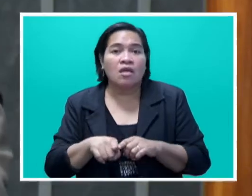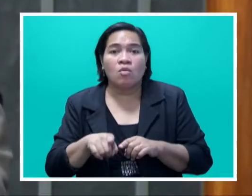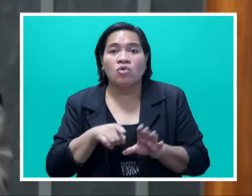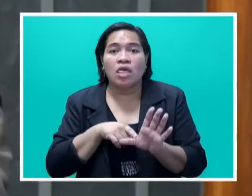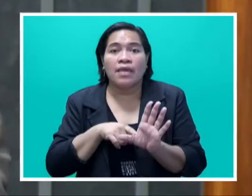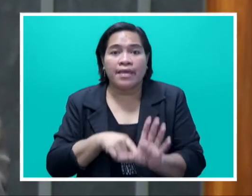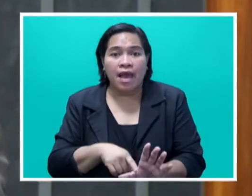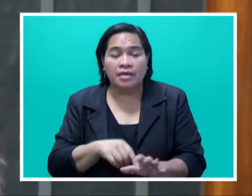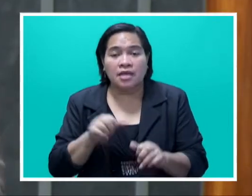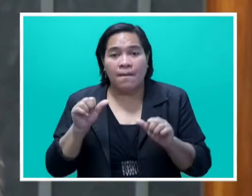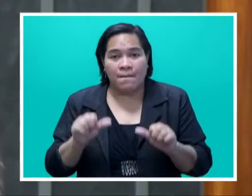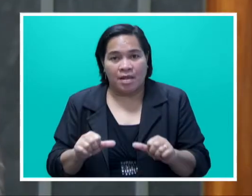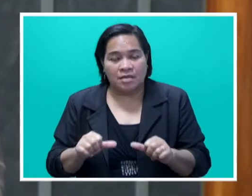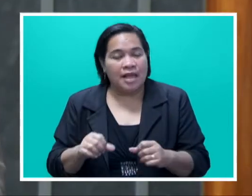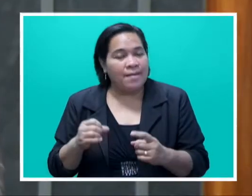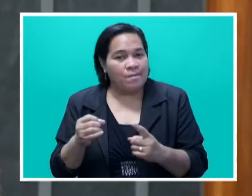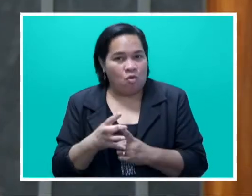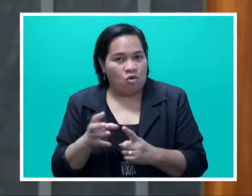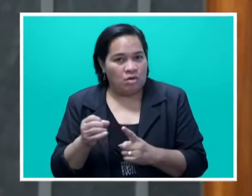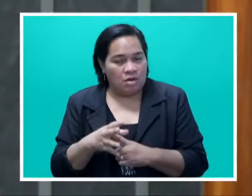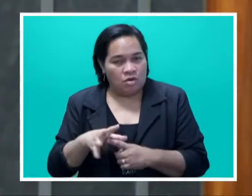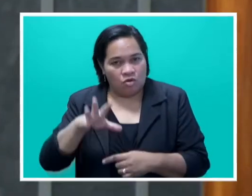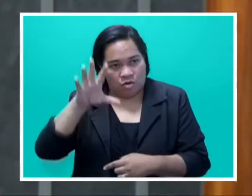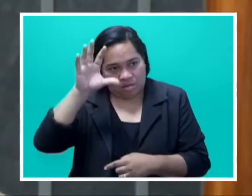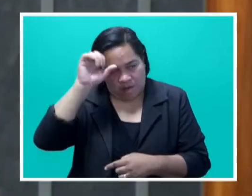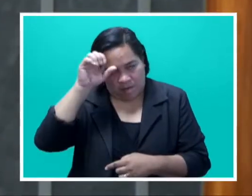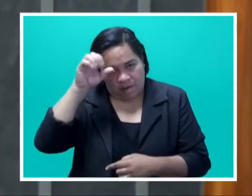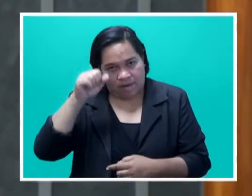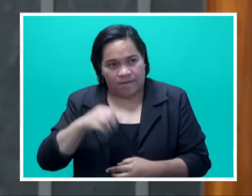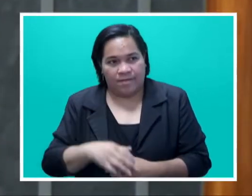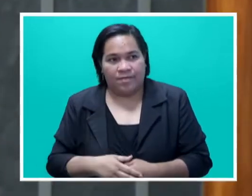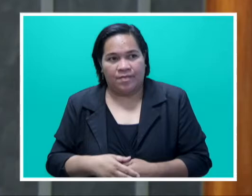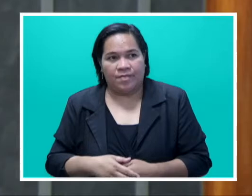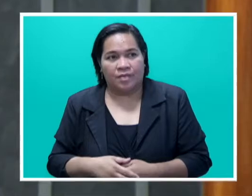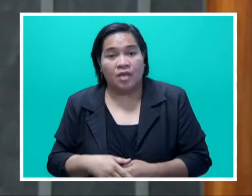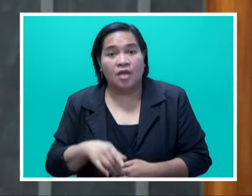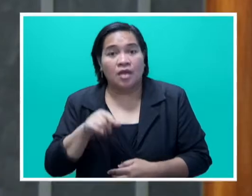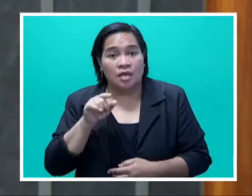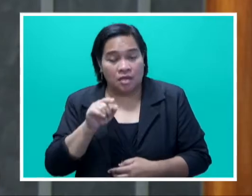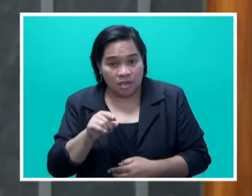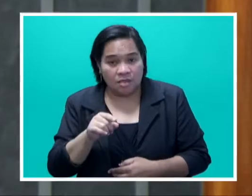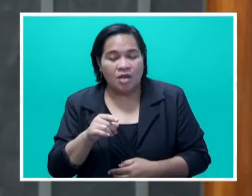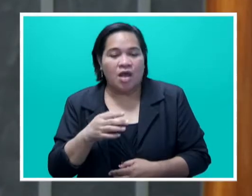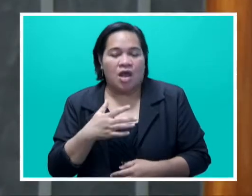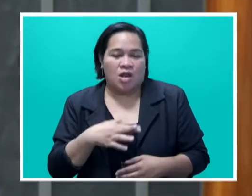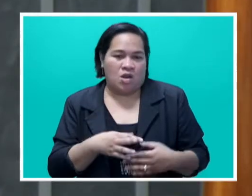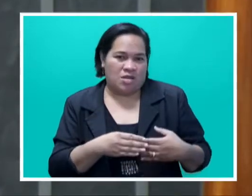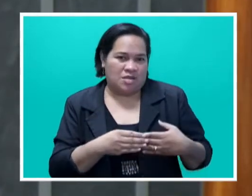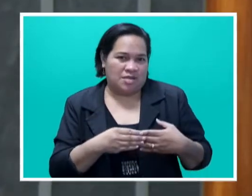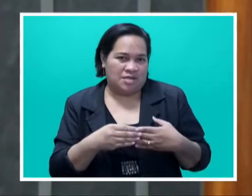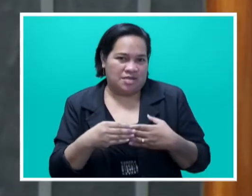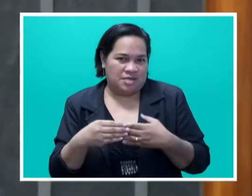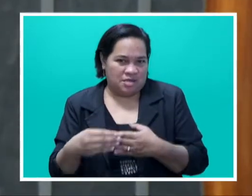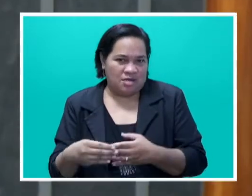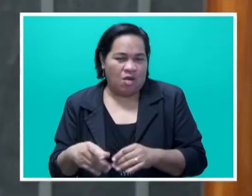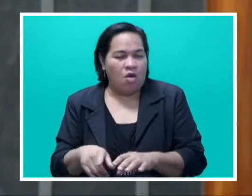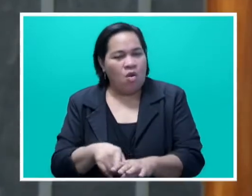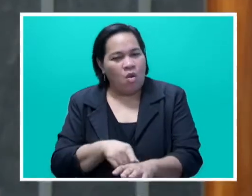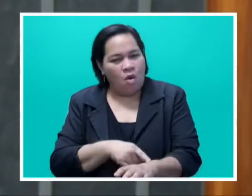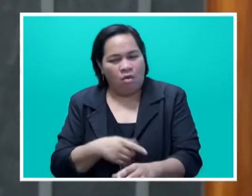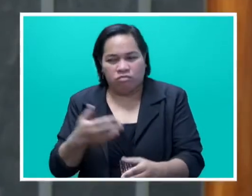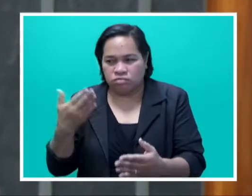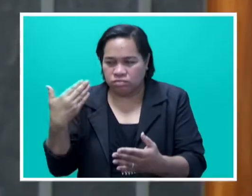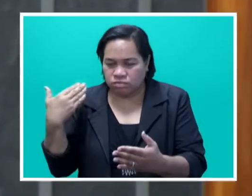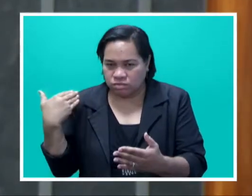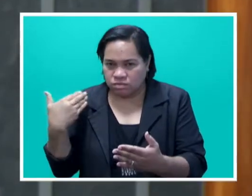to remember that with his youth comes long years of leadership of his people as Tui